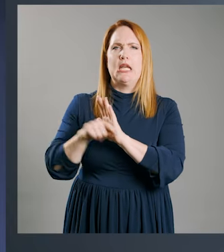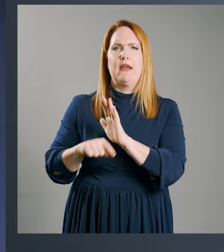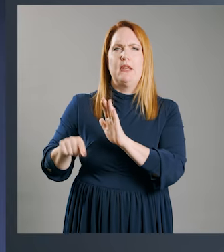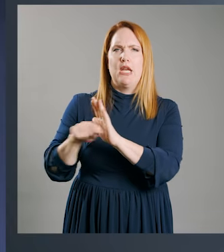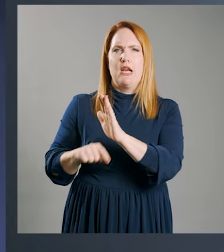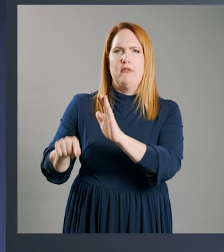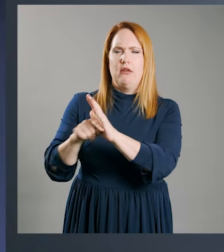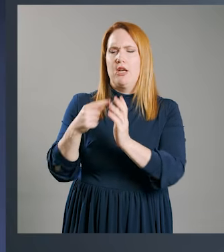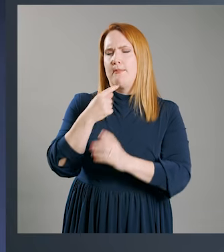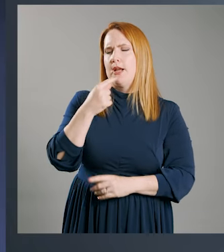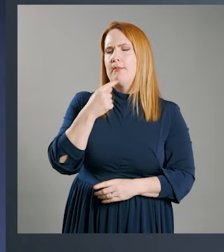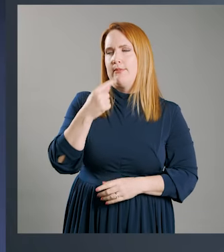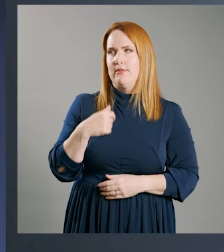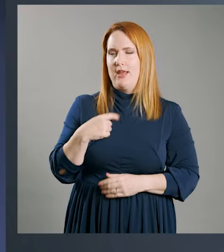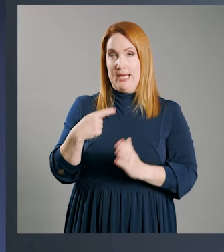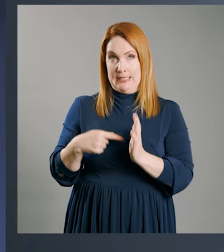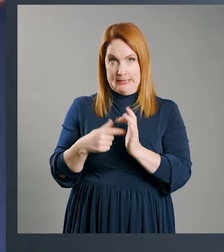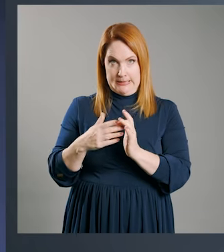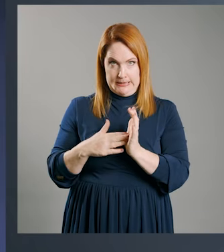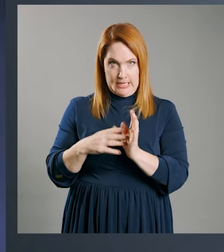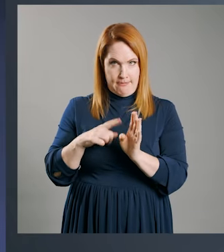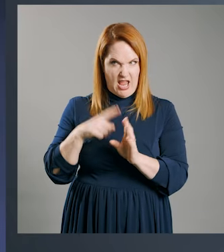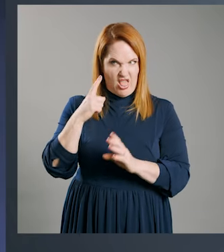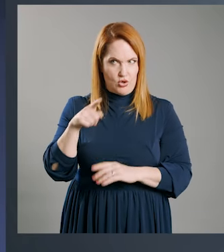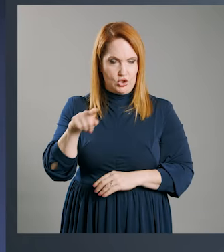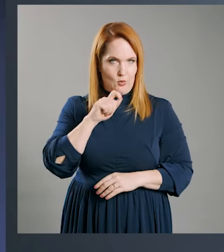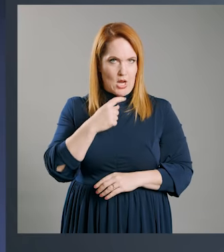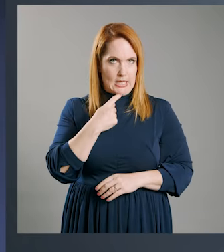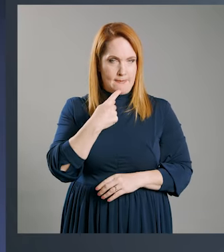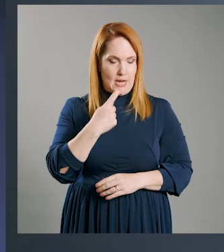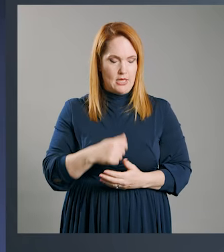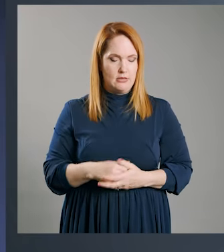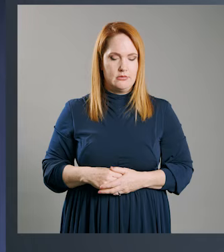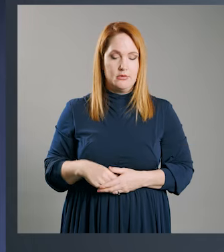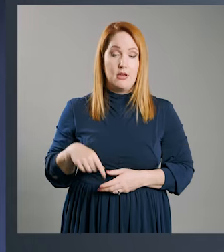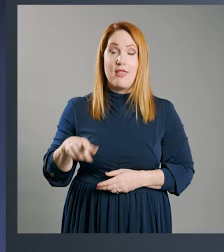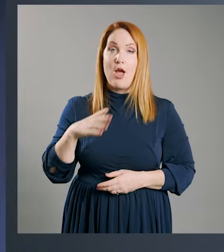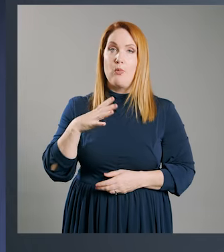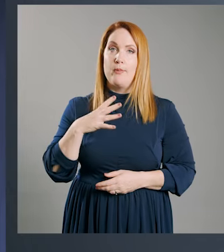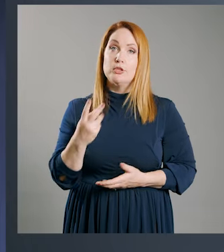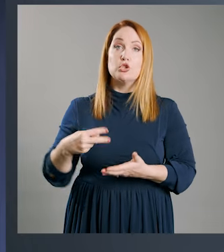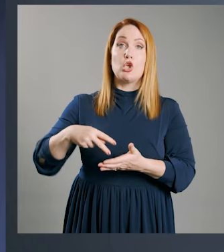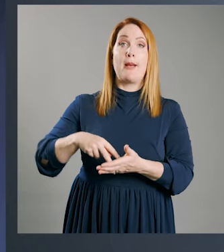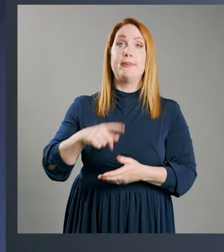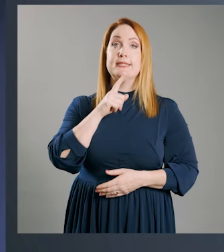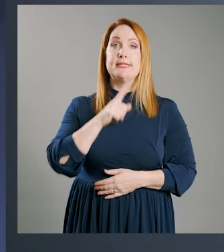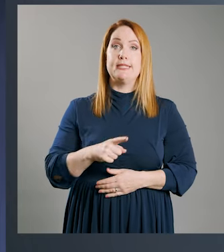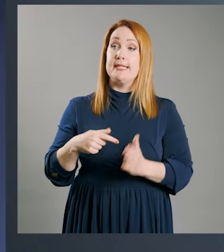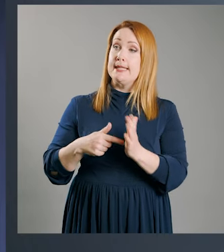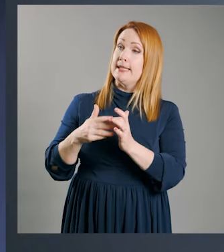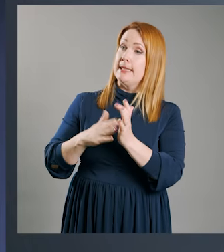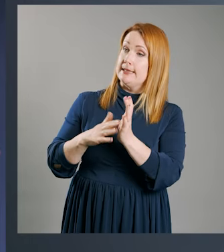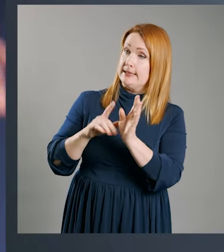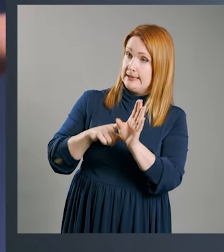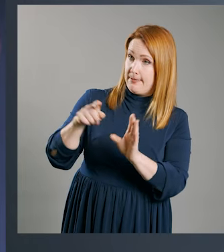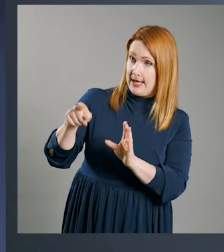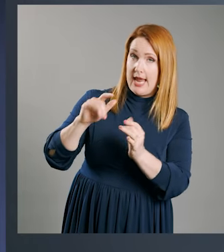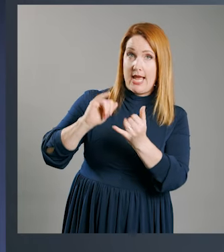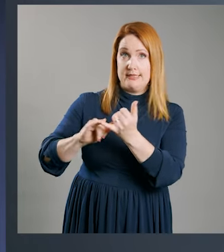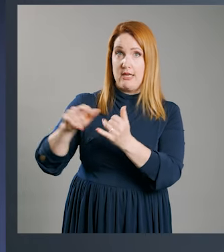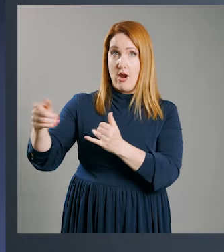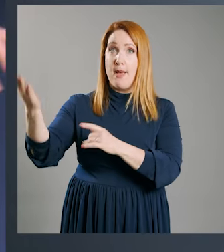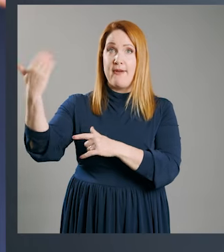there. And so Timmy was thinking, oh no, she probably wants to complain about something. Anyway, she stood up and she said, when Timmy